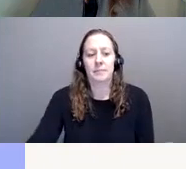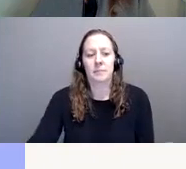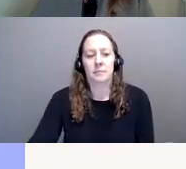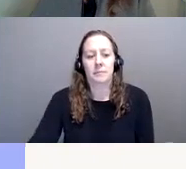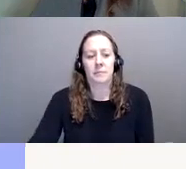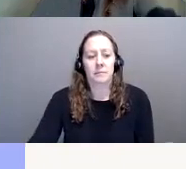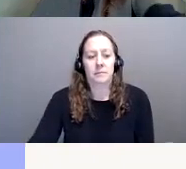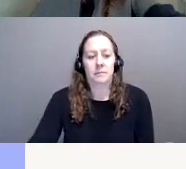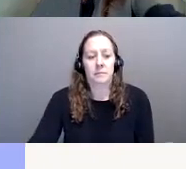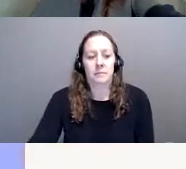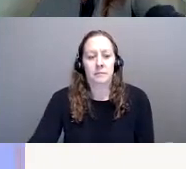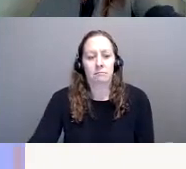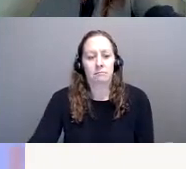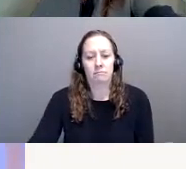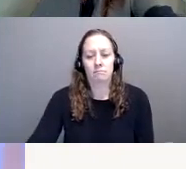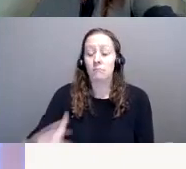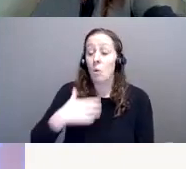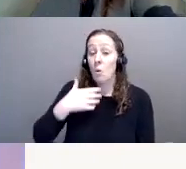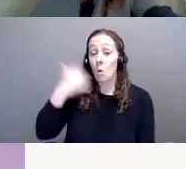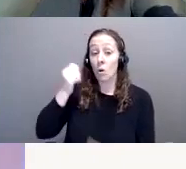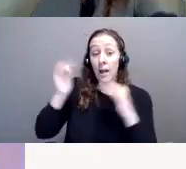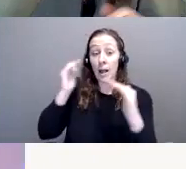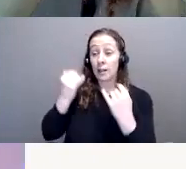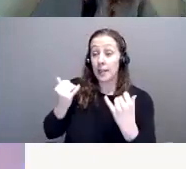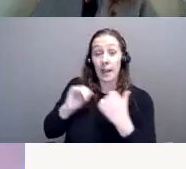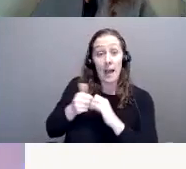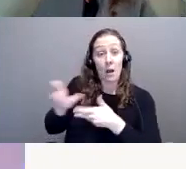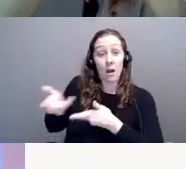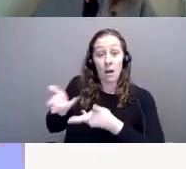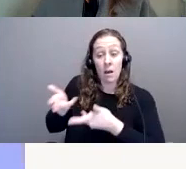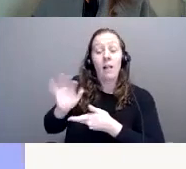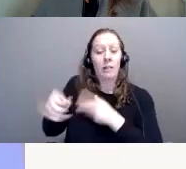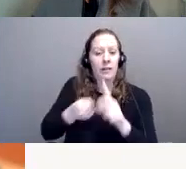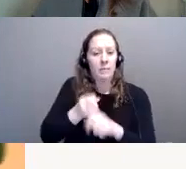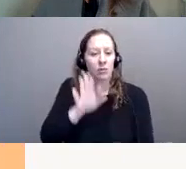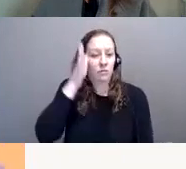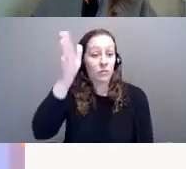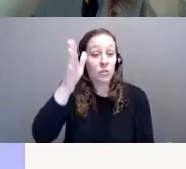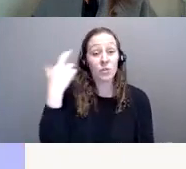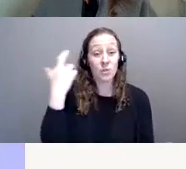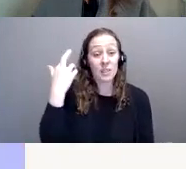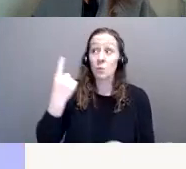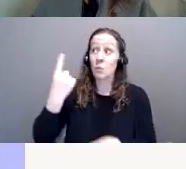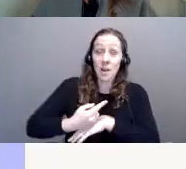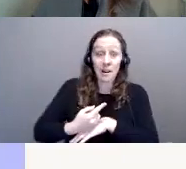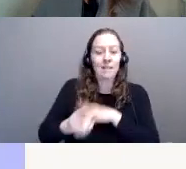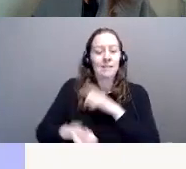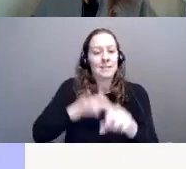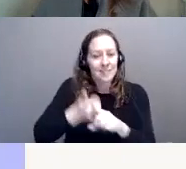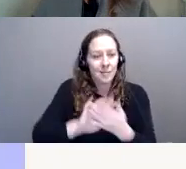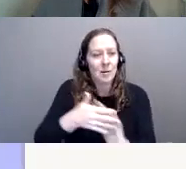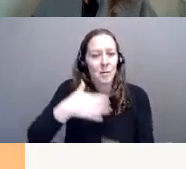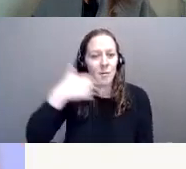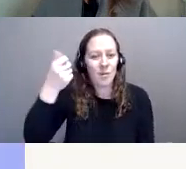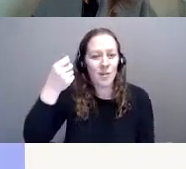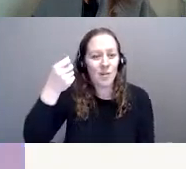How you treat older adults today makes a difference to your future. Someday it will be you. Your words and your actions have an impact